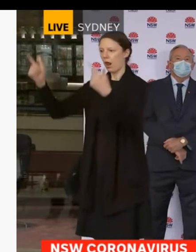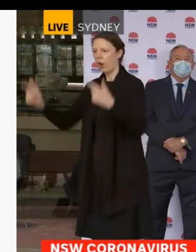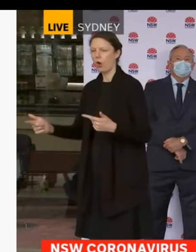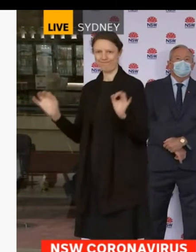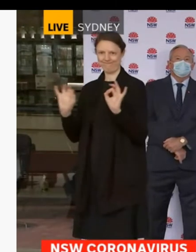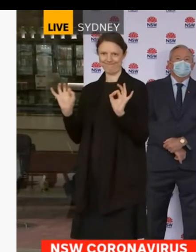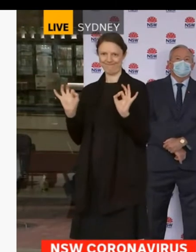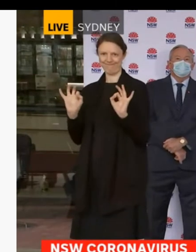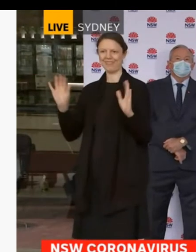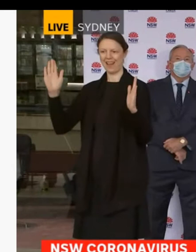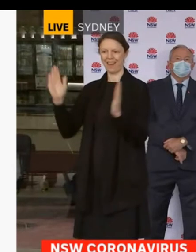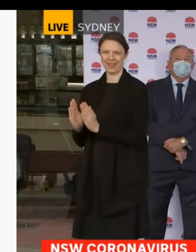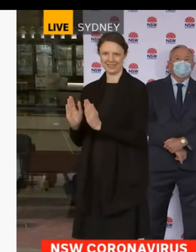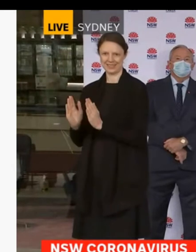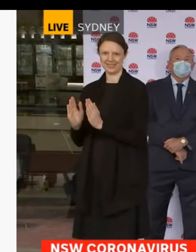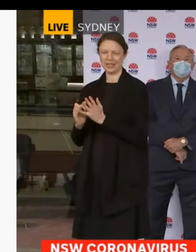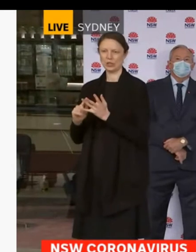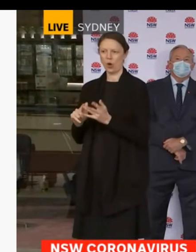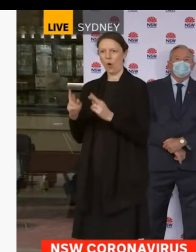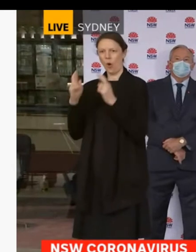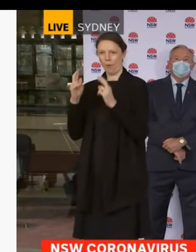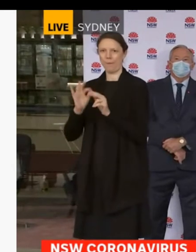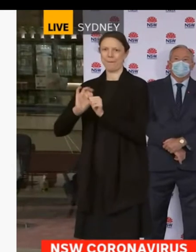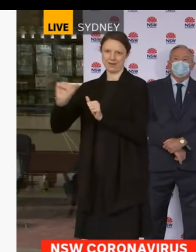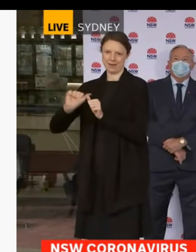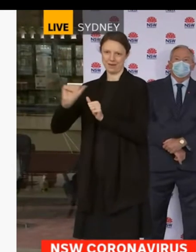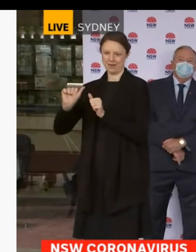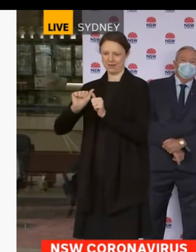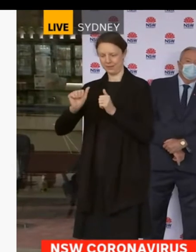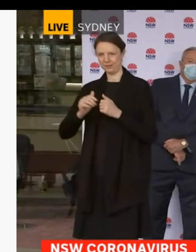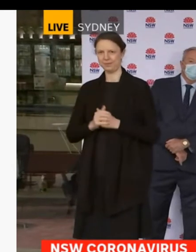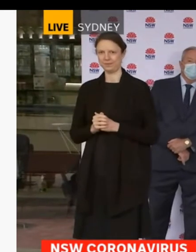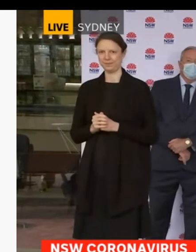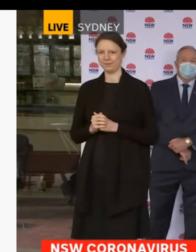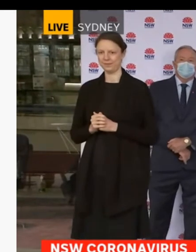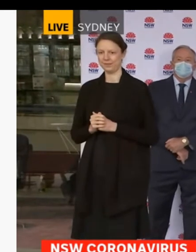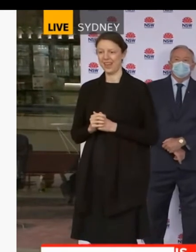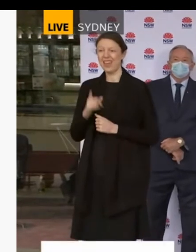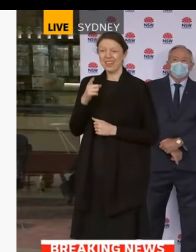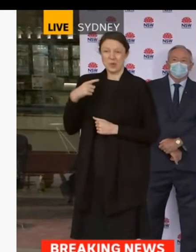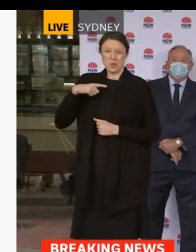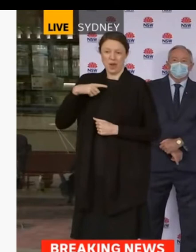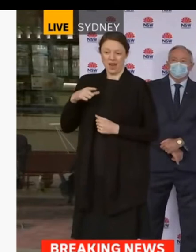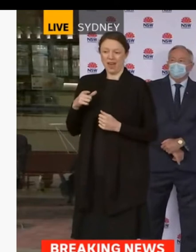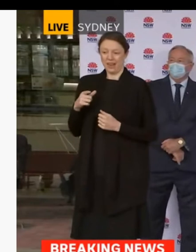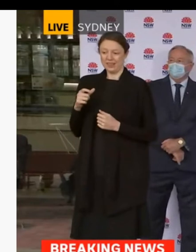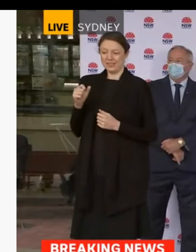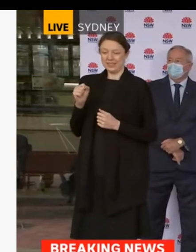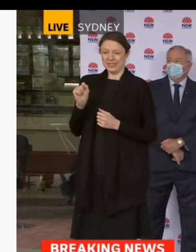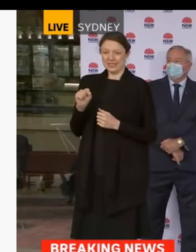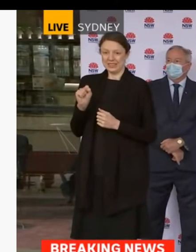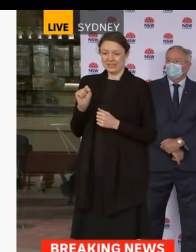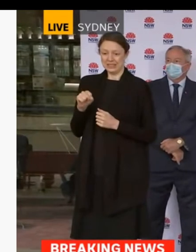the virus would have decreased significantly. And that is why it is so critical, whilst you are